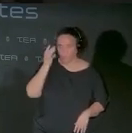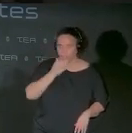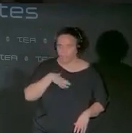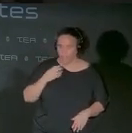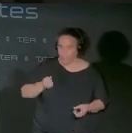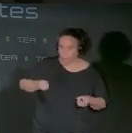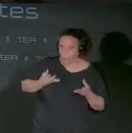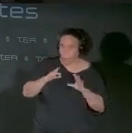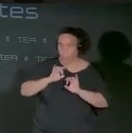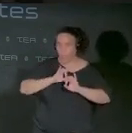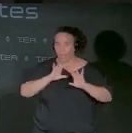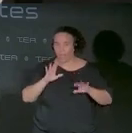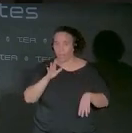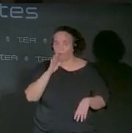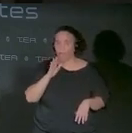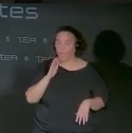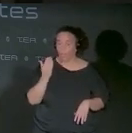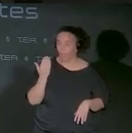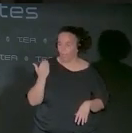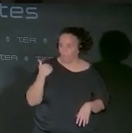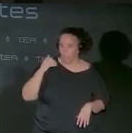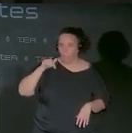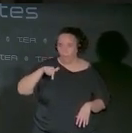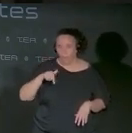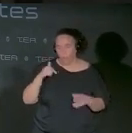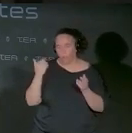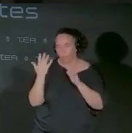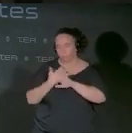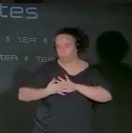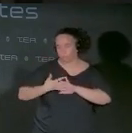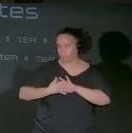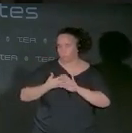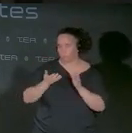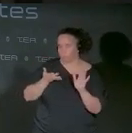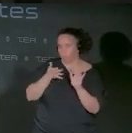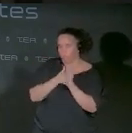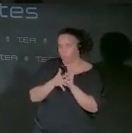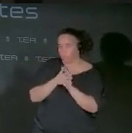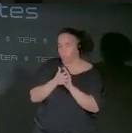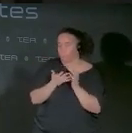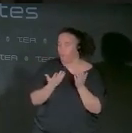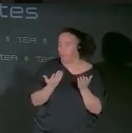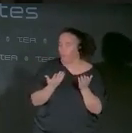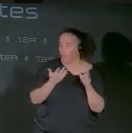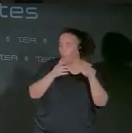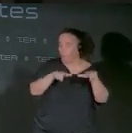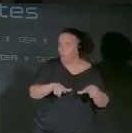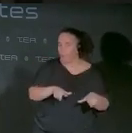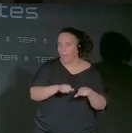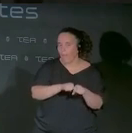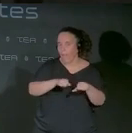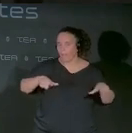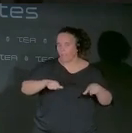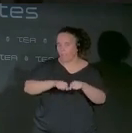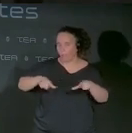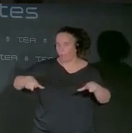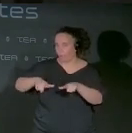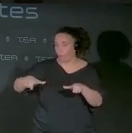we were talking about platforms that in Europe we do not have platforms. They are all outside EU.